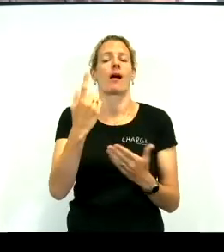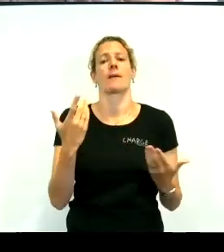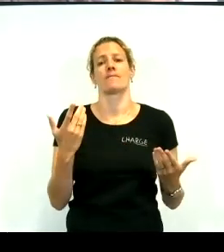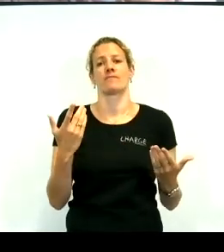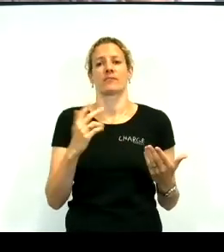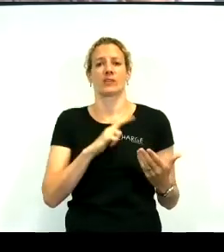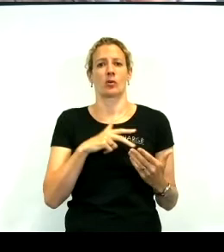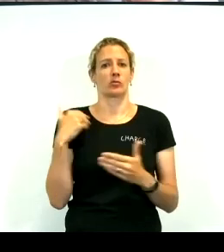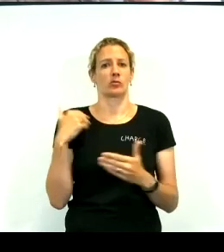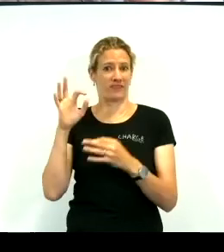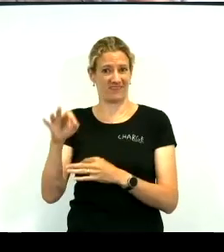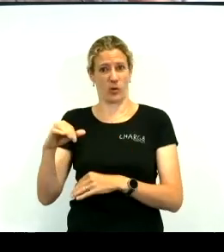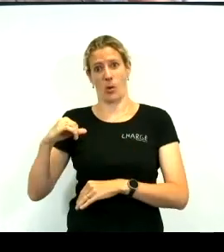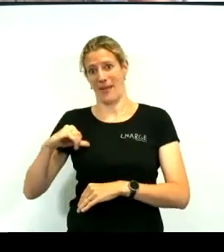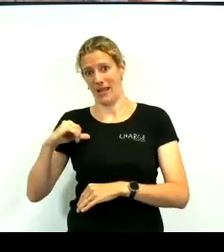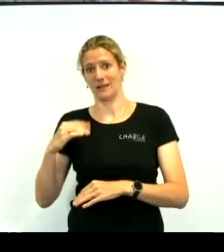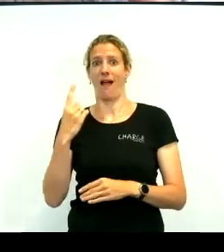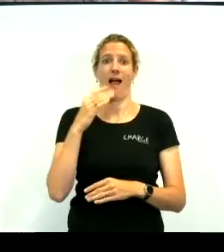girls.